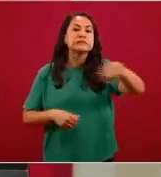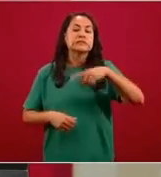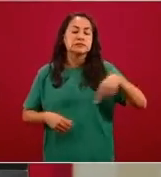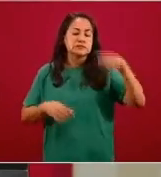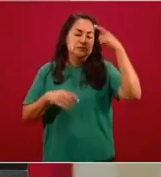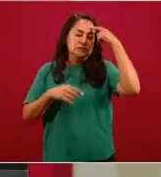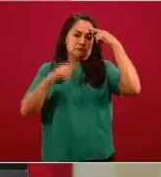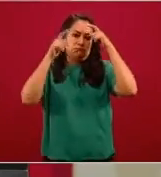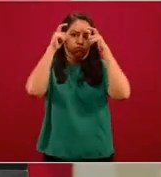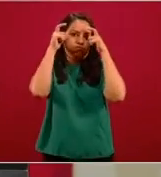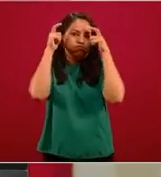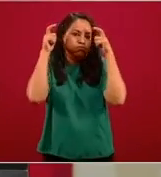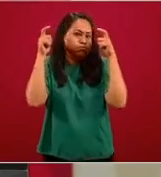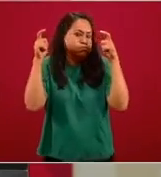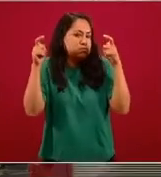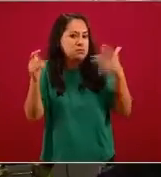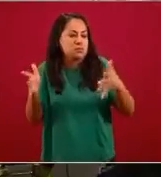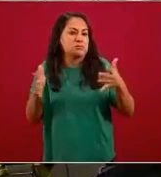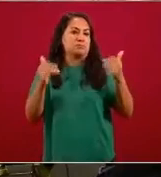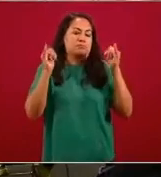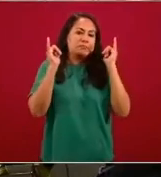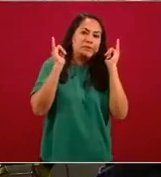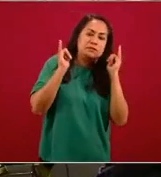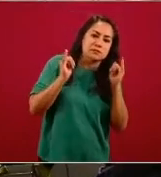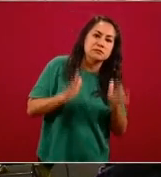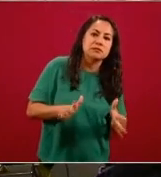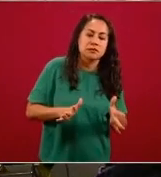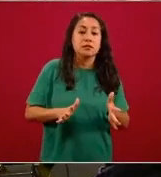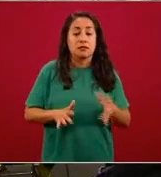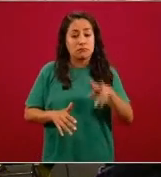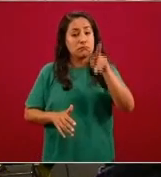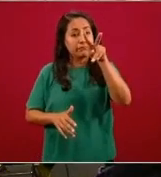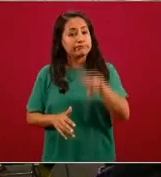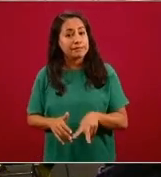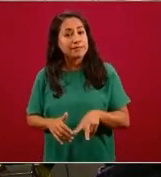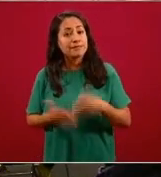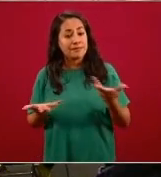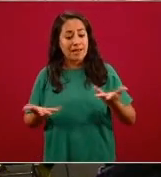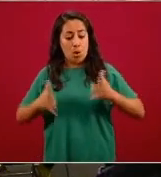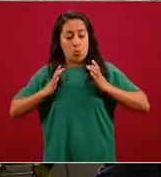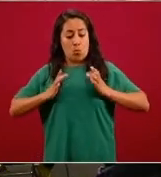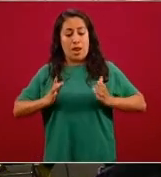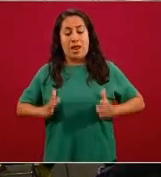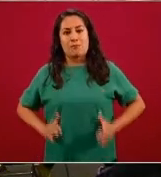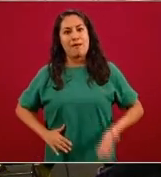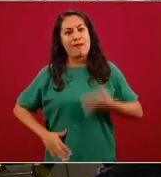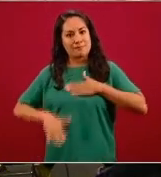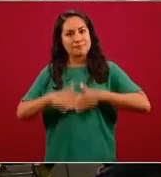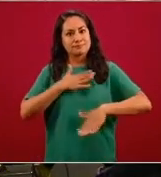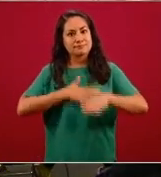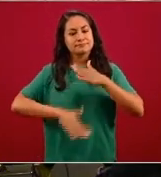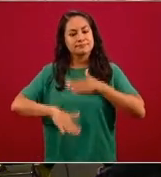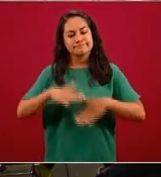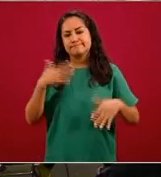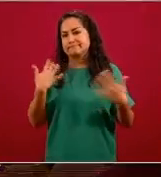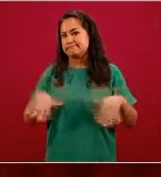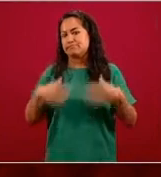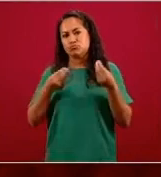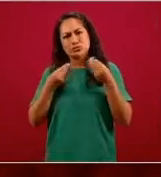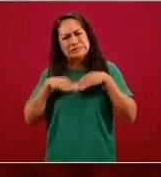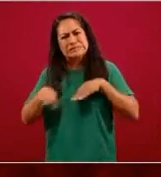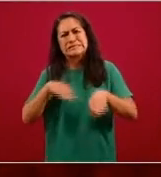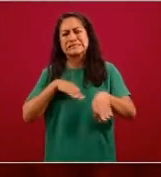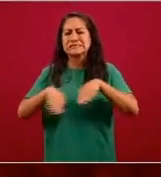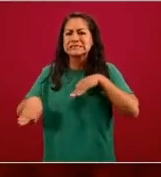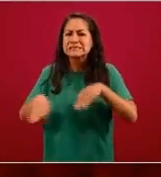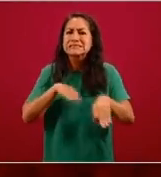professionals, especially the clinical areas, they are facing insane stress right now and physical fatigue.